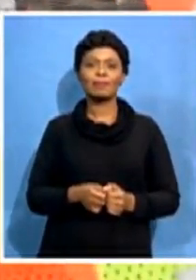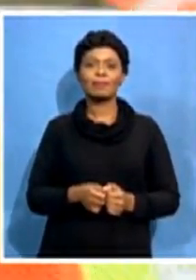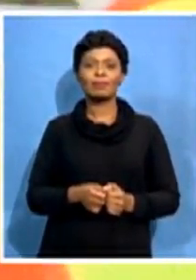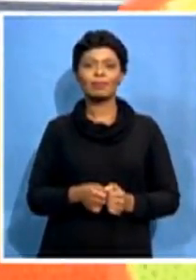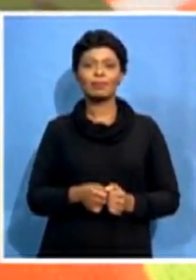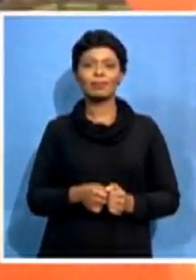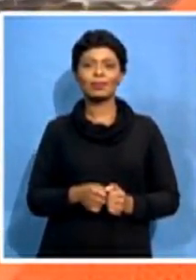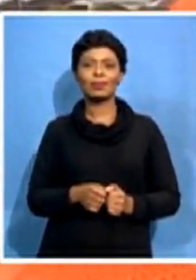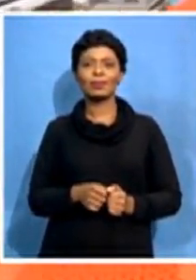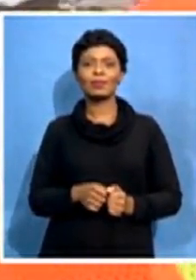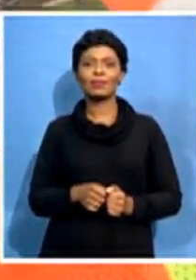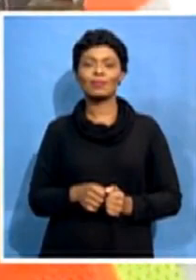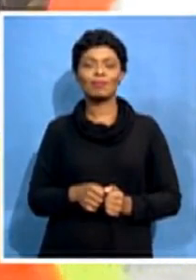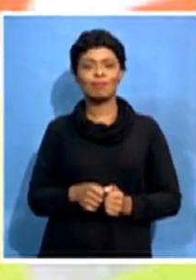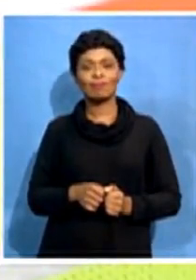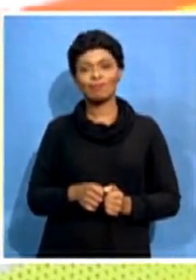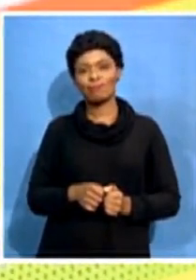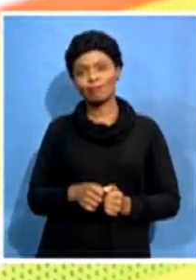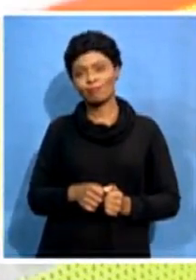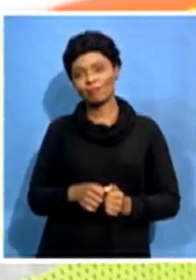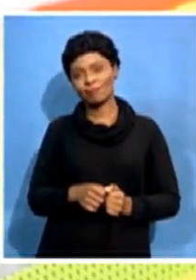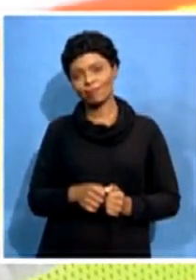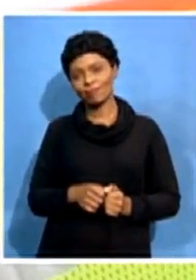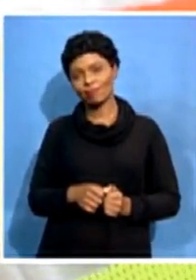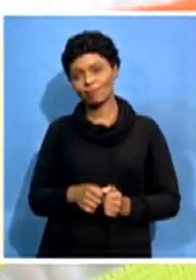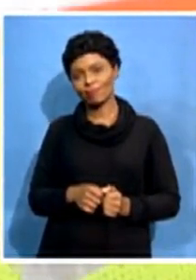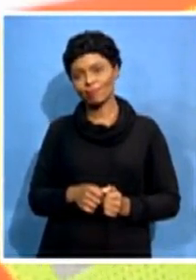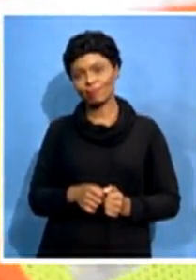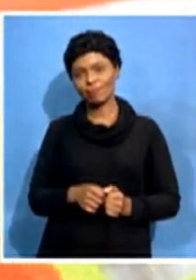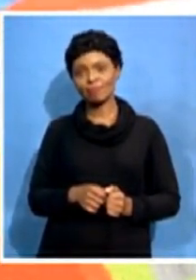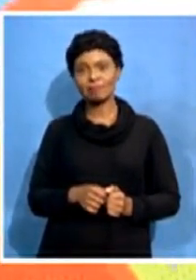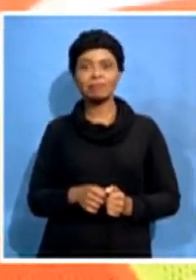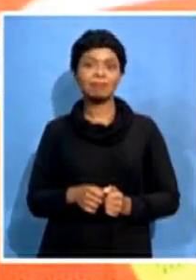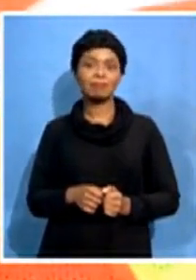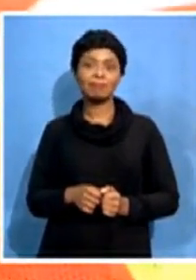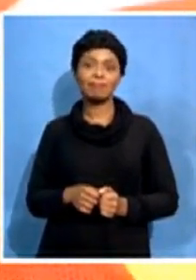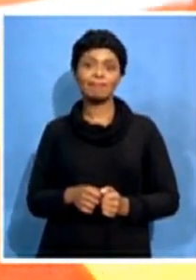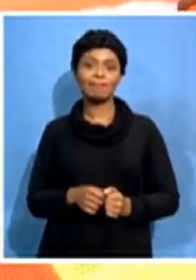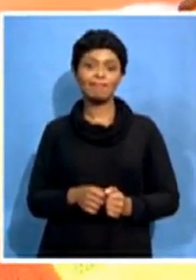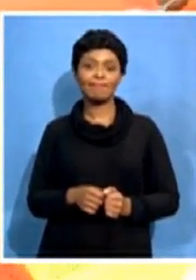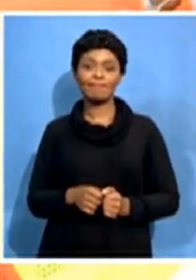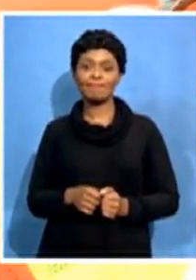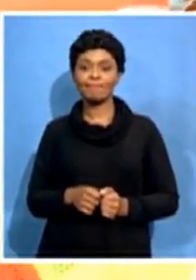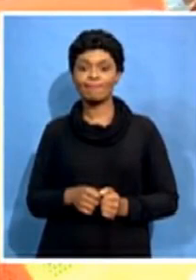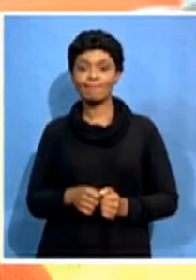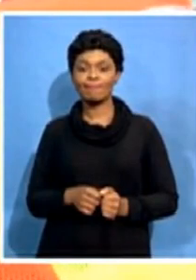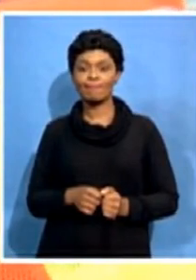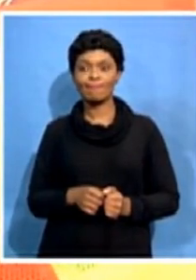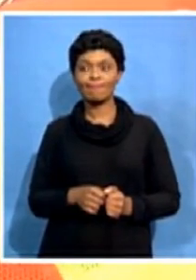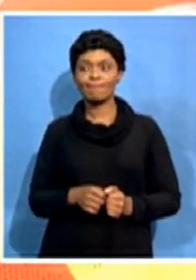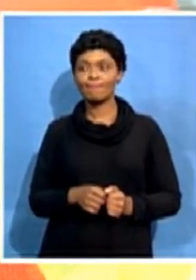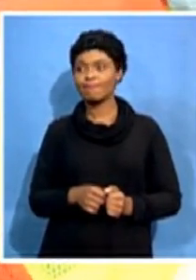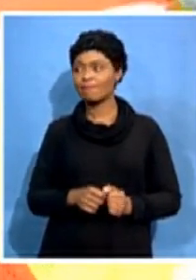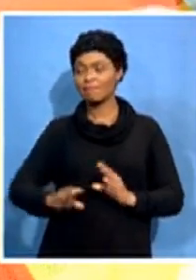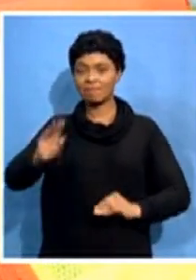itself has the massive expansion. Wow. And so on. Yeah. So it's 14 We said, we said, can we do something? You said, I wanted